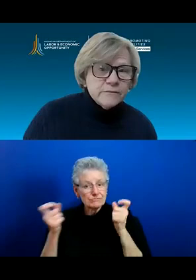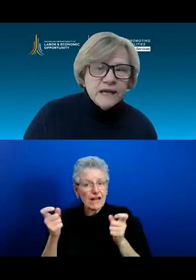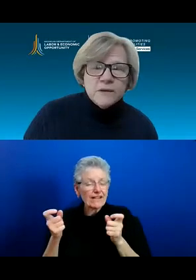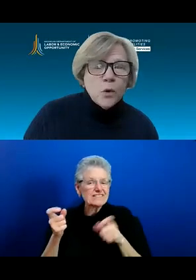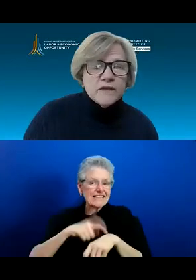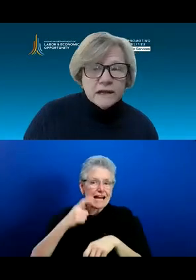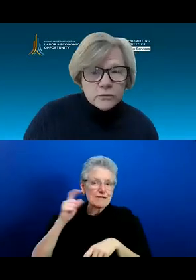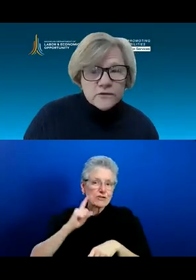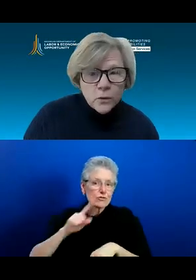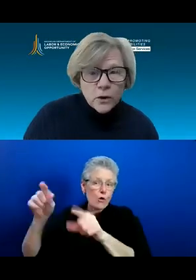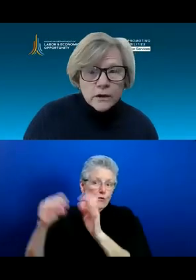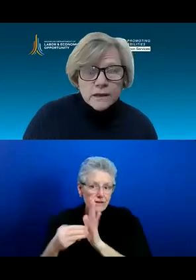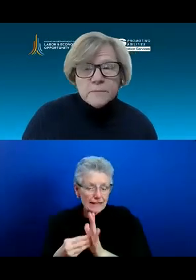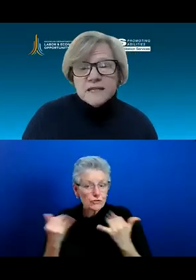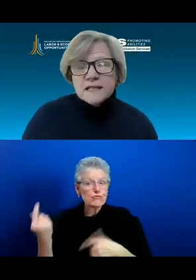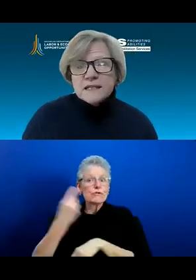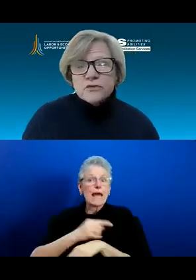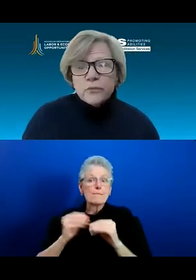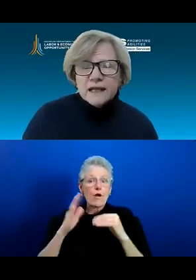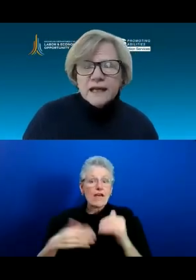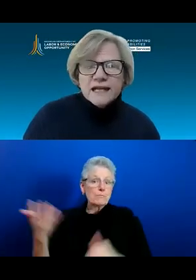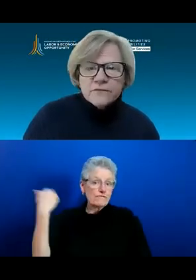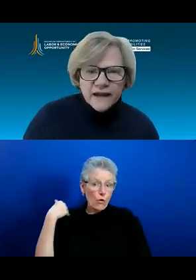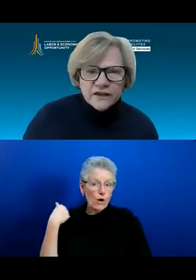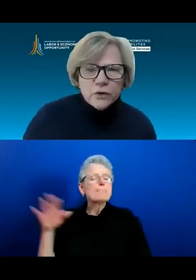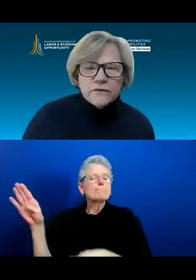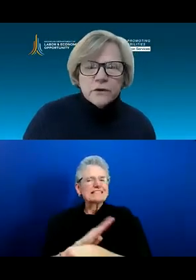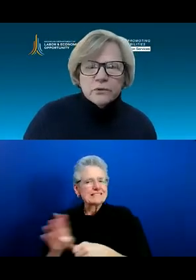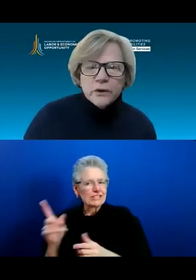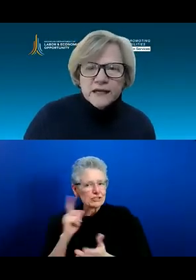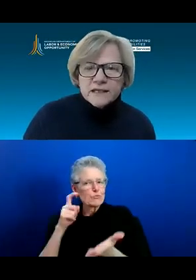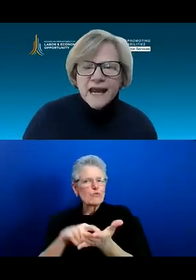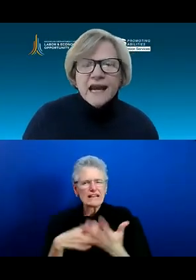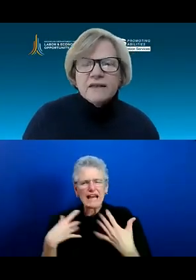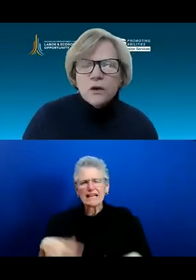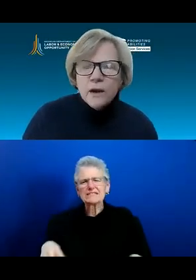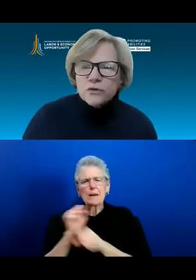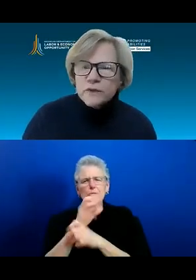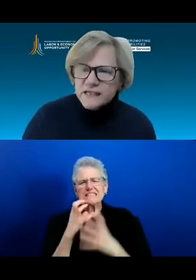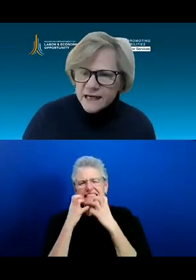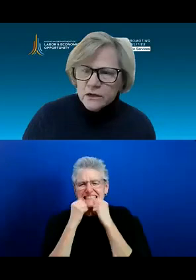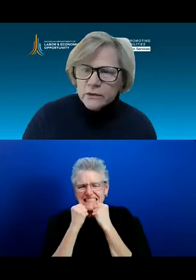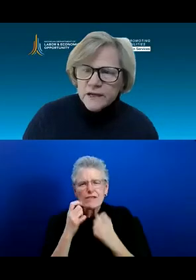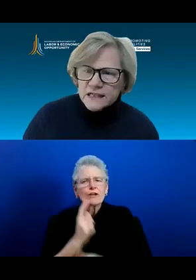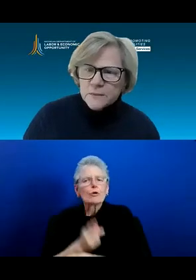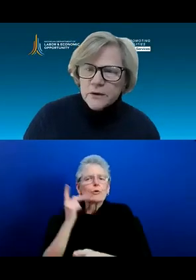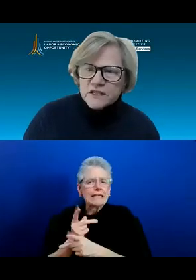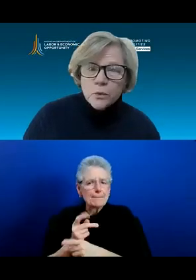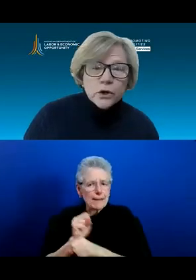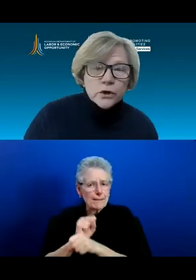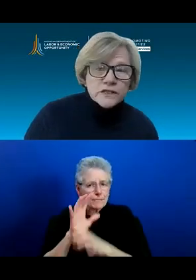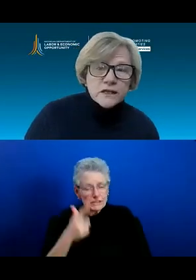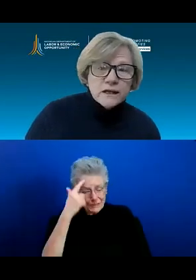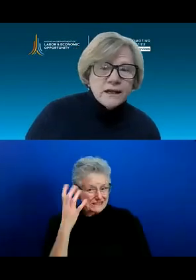Today, maybe more than ever before, businesses recognize the value of their employees and they want to retain their